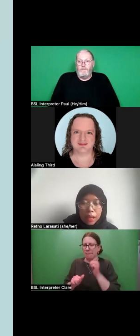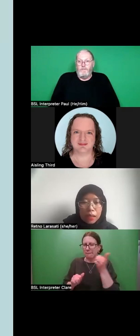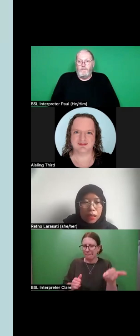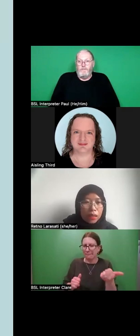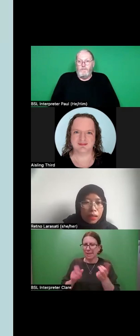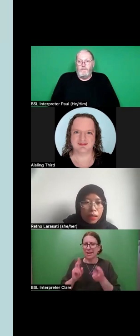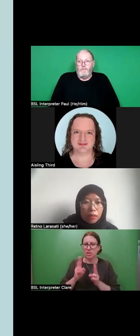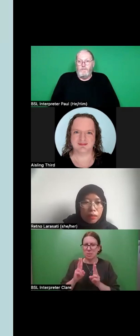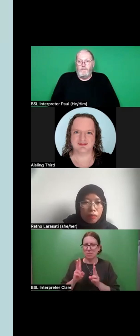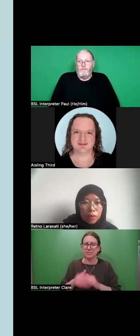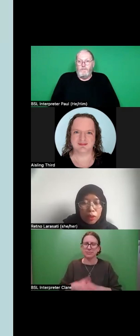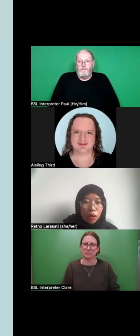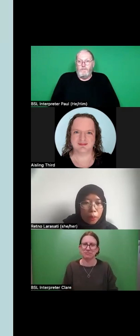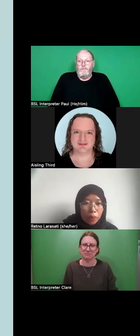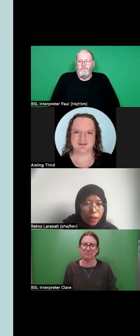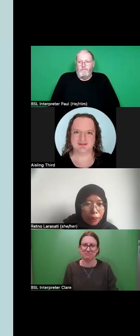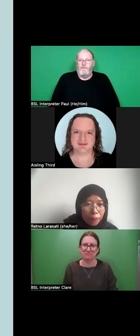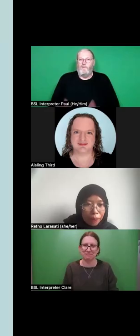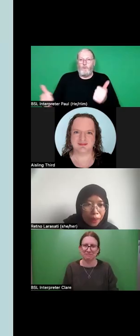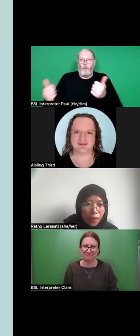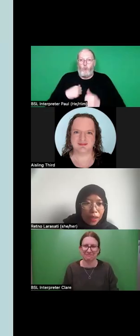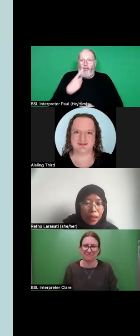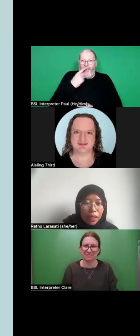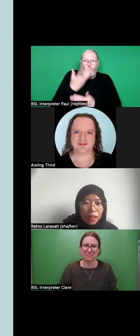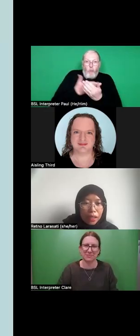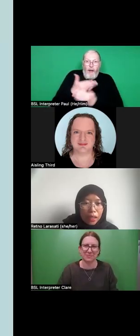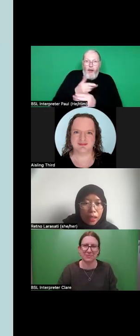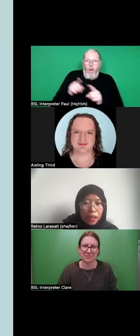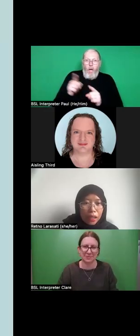or the copyright.